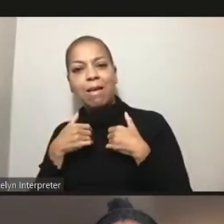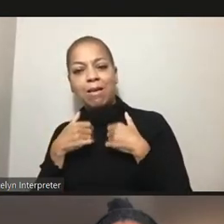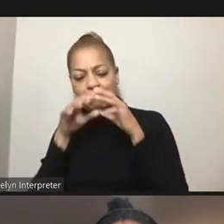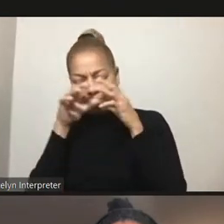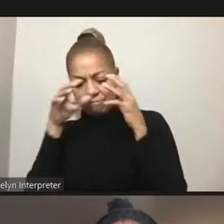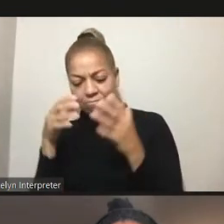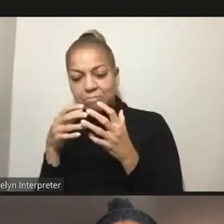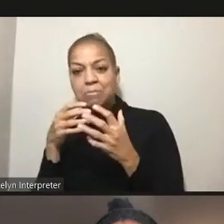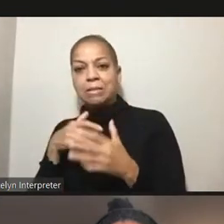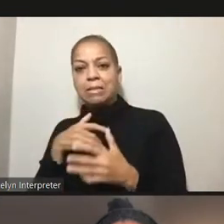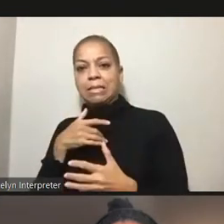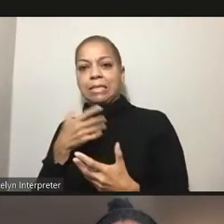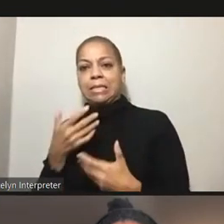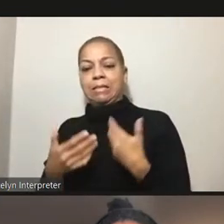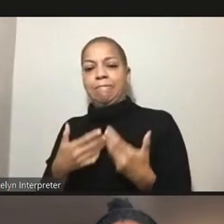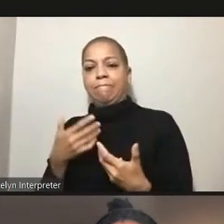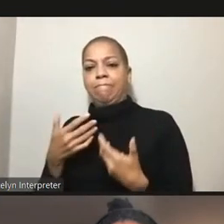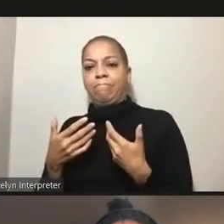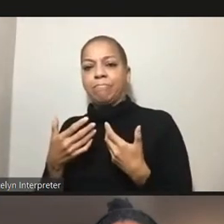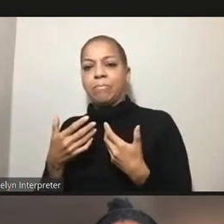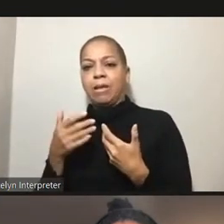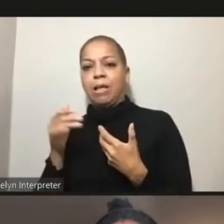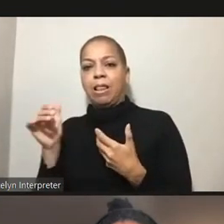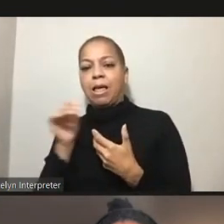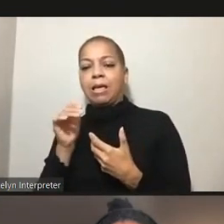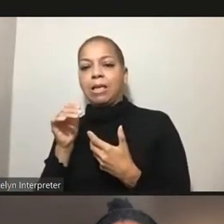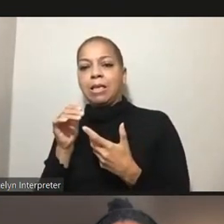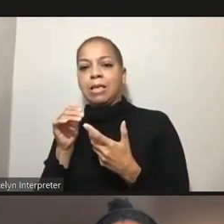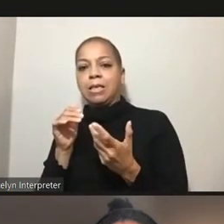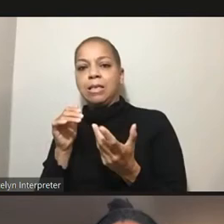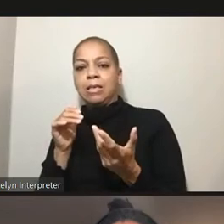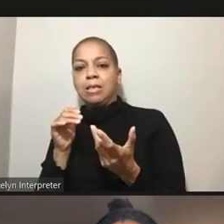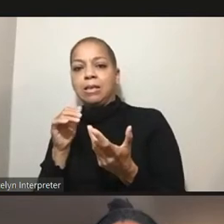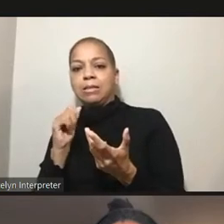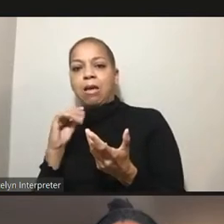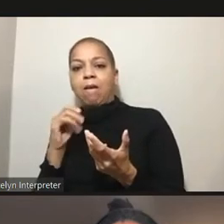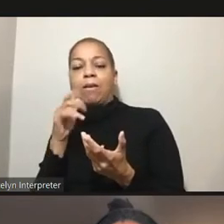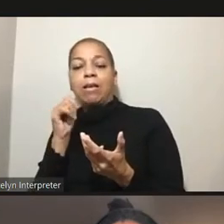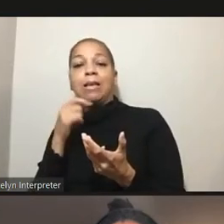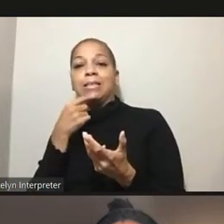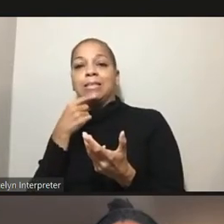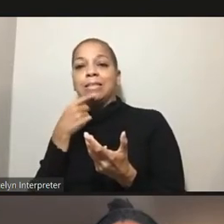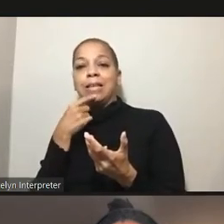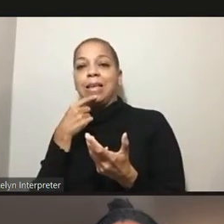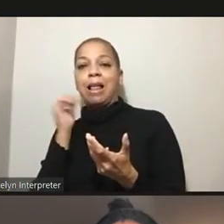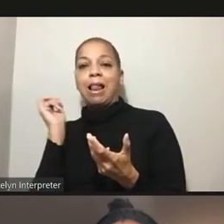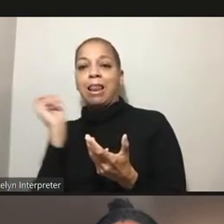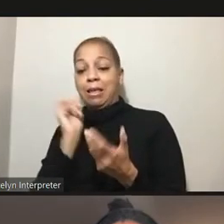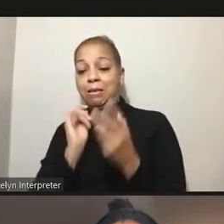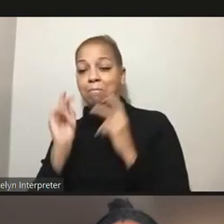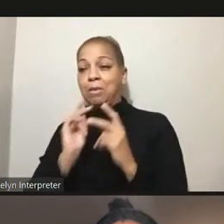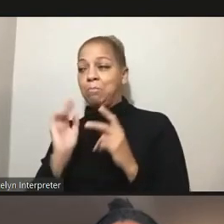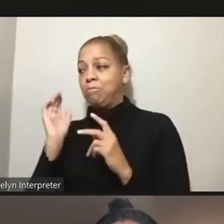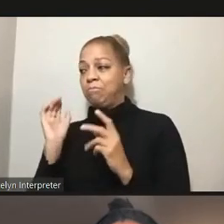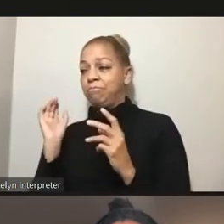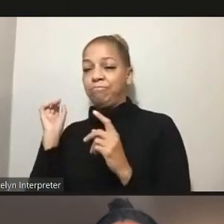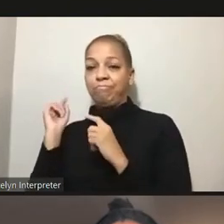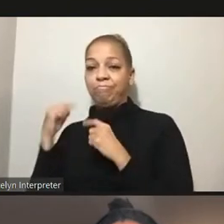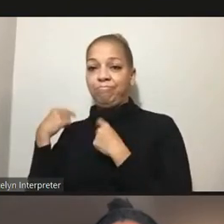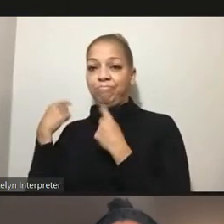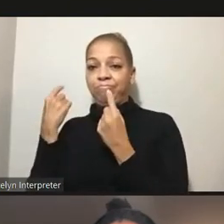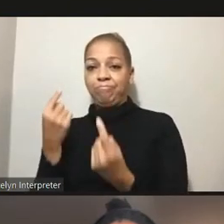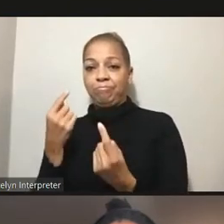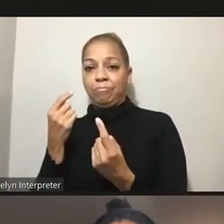sensibility of, like Xavi said, of a people who are descendant, who built this country, descendant from